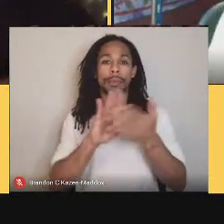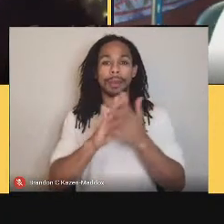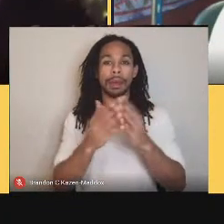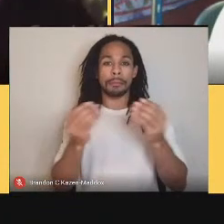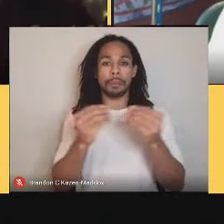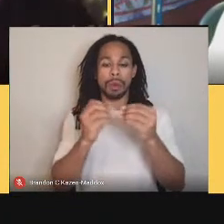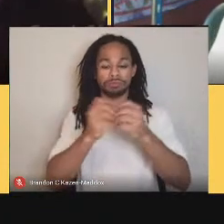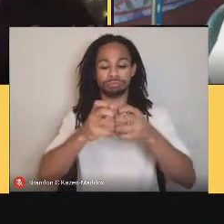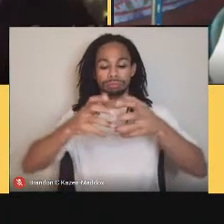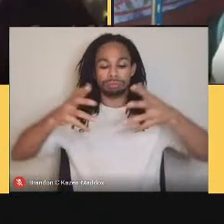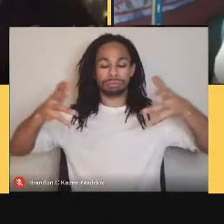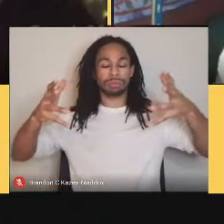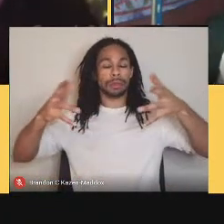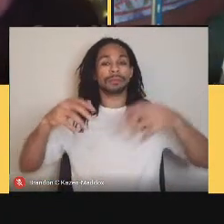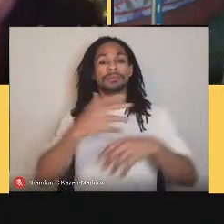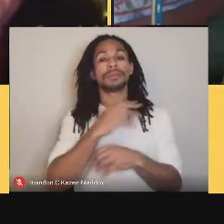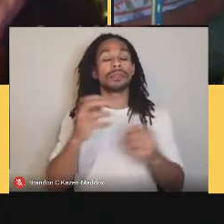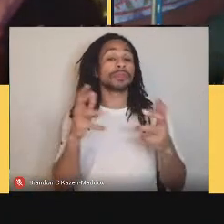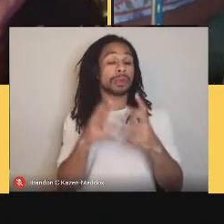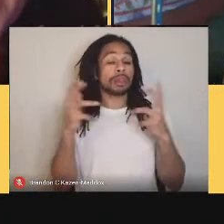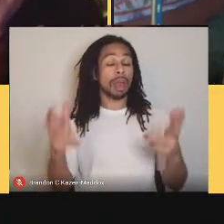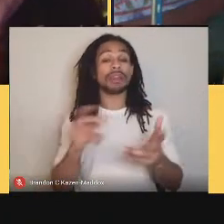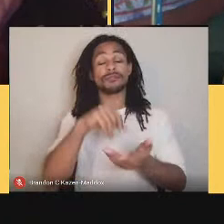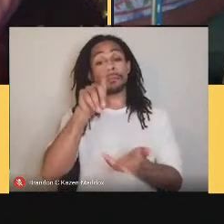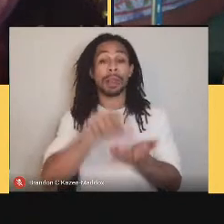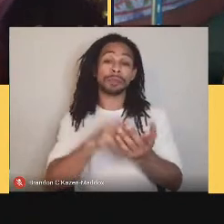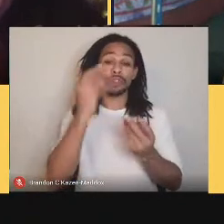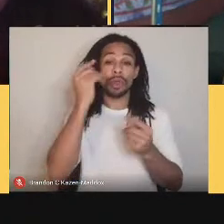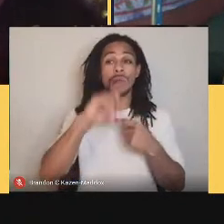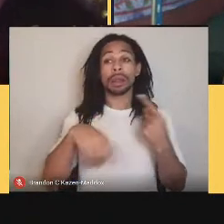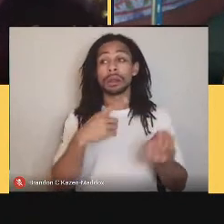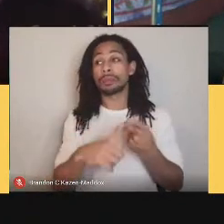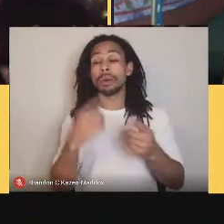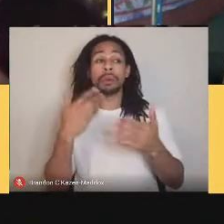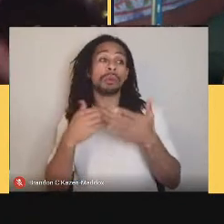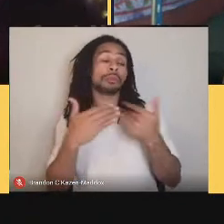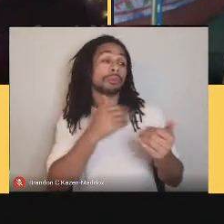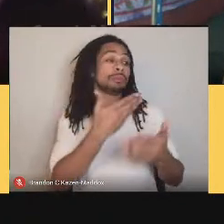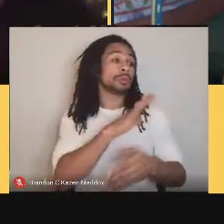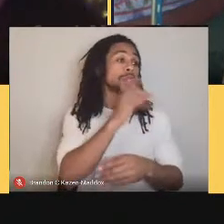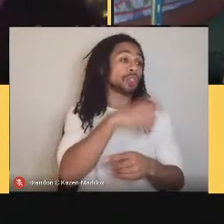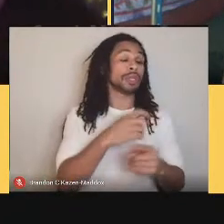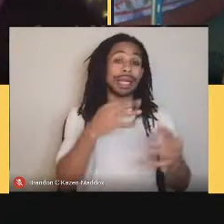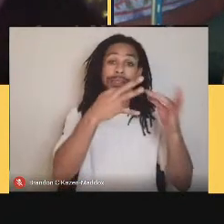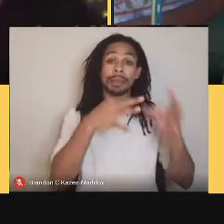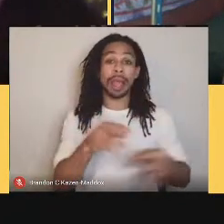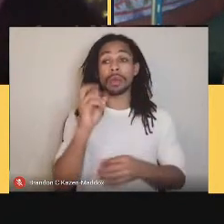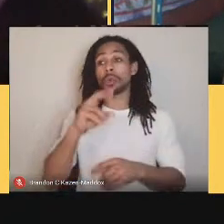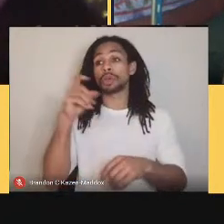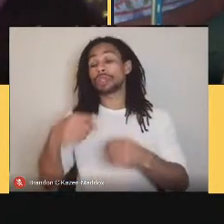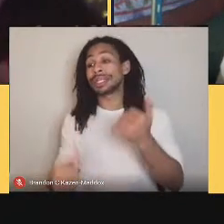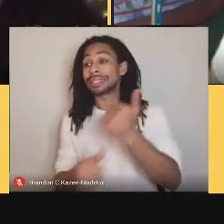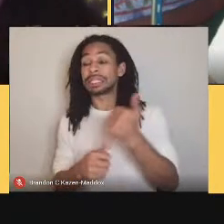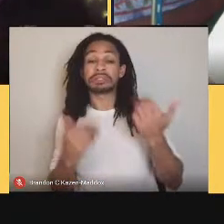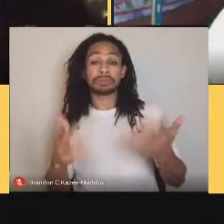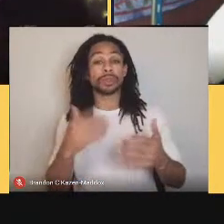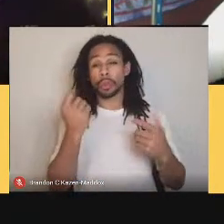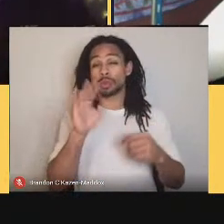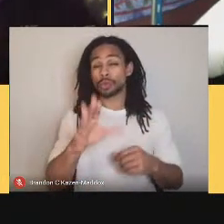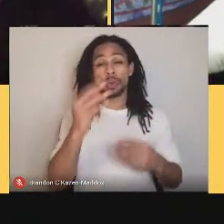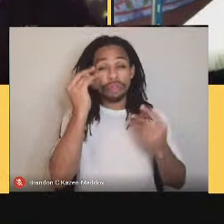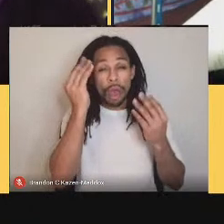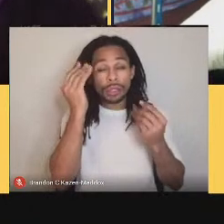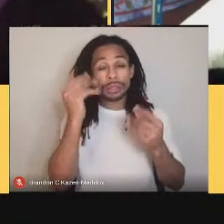and published thought into whether music should be explanatory or assistive. So what are your thoughts on this? And what kinds